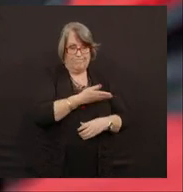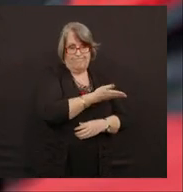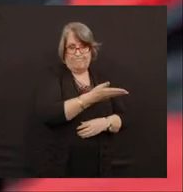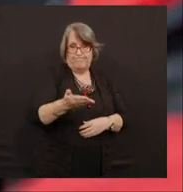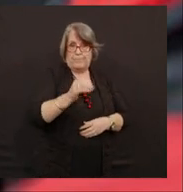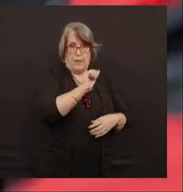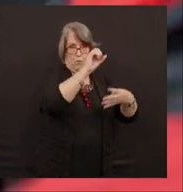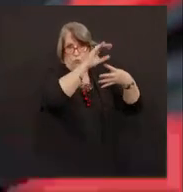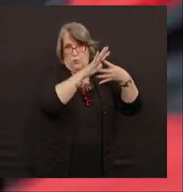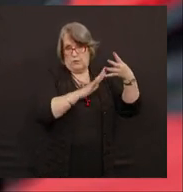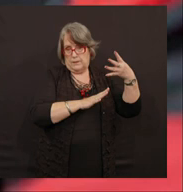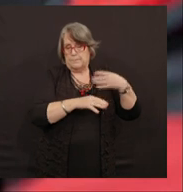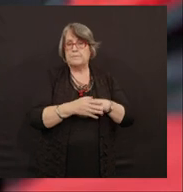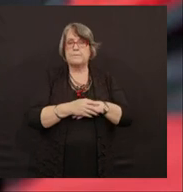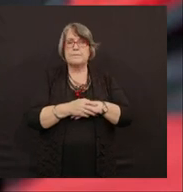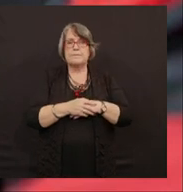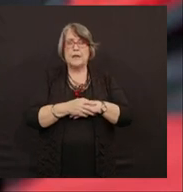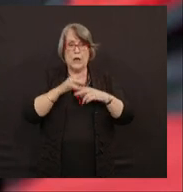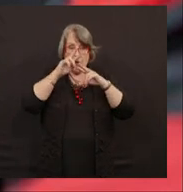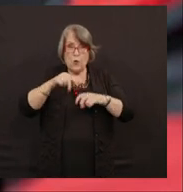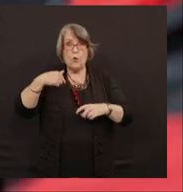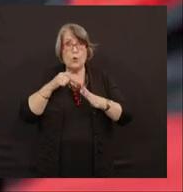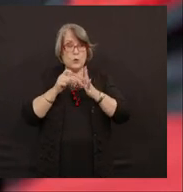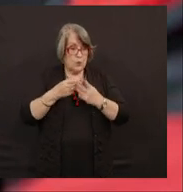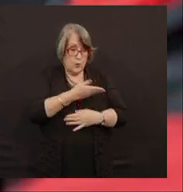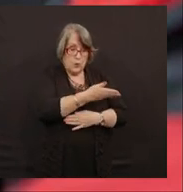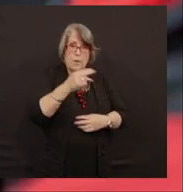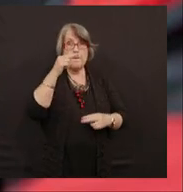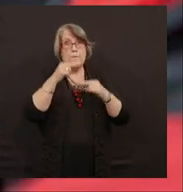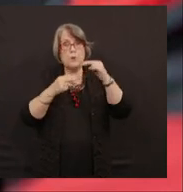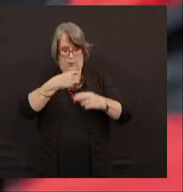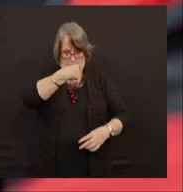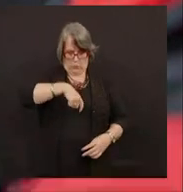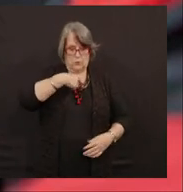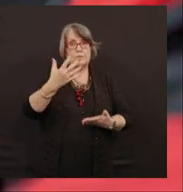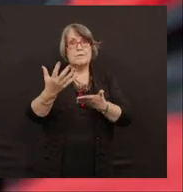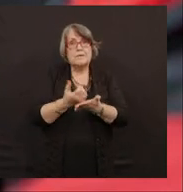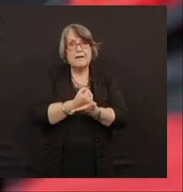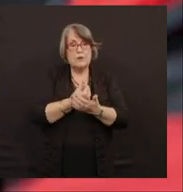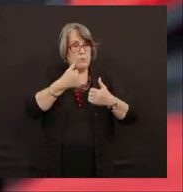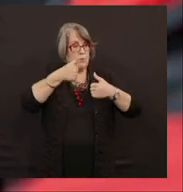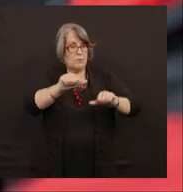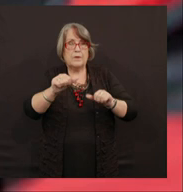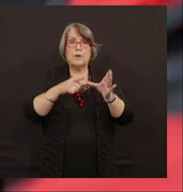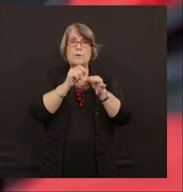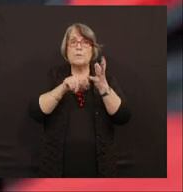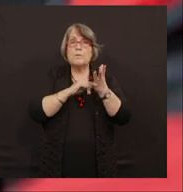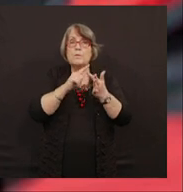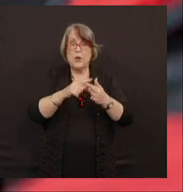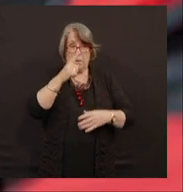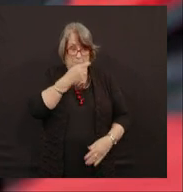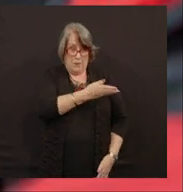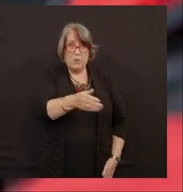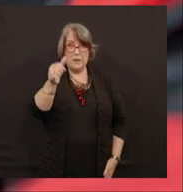own priorities. In research we've done with people about building personal safety and preventing abuse, people